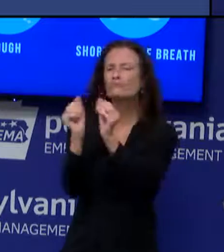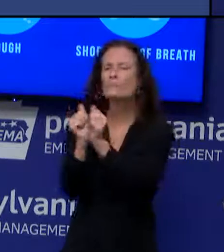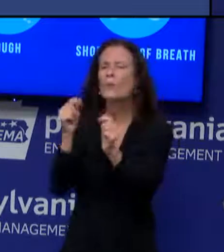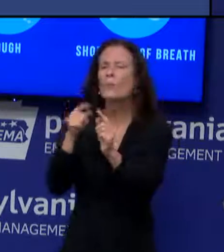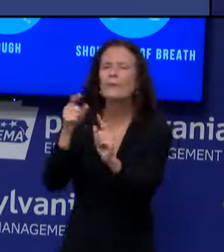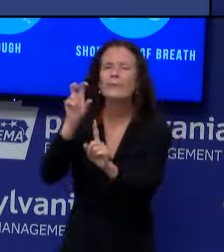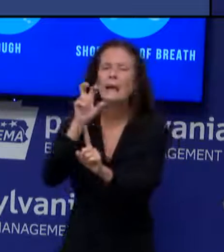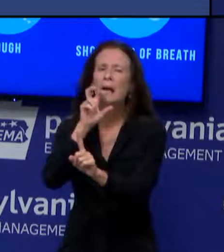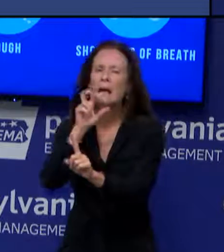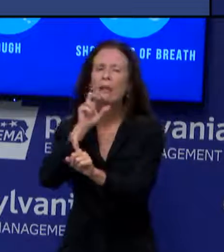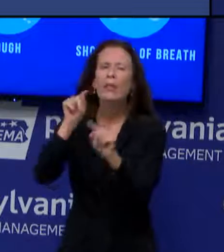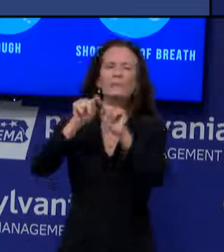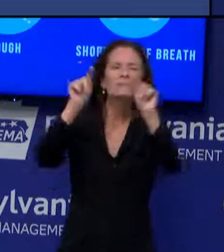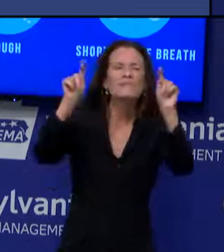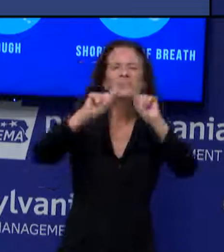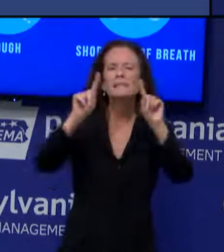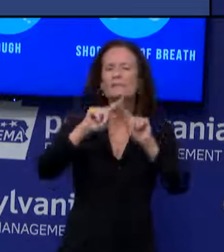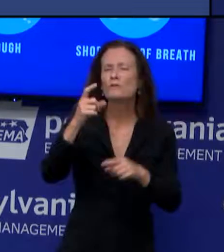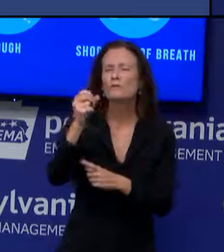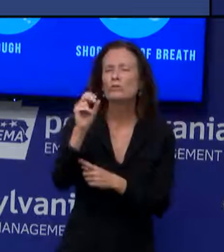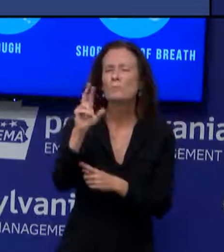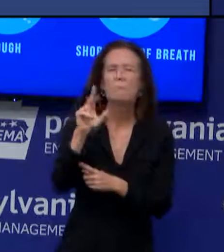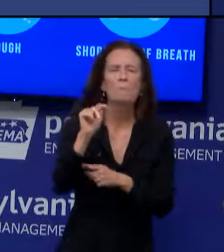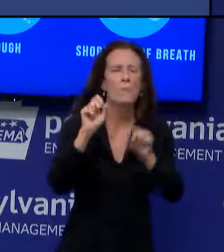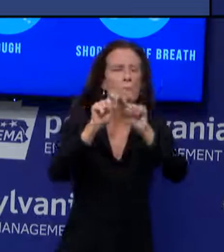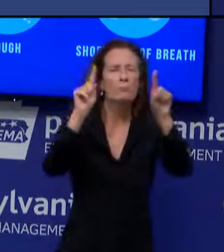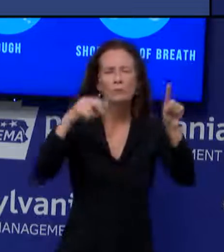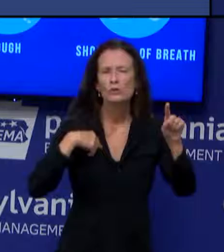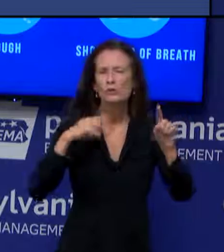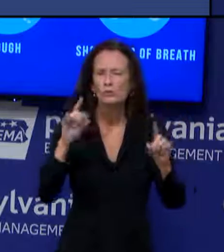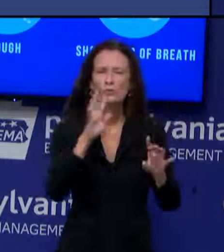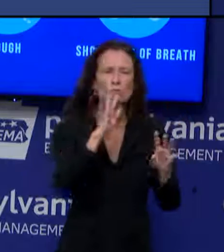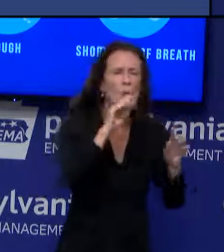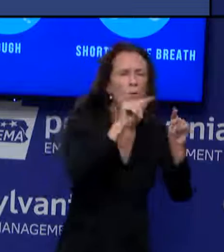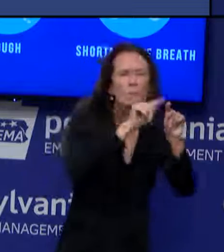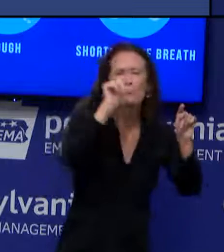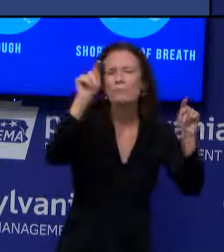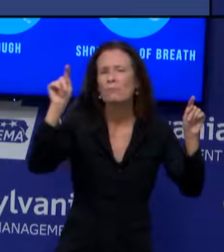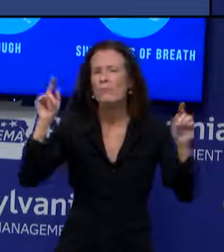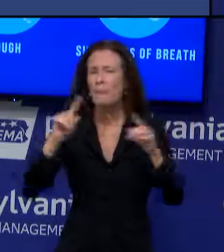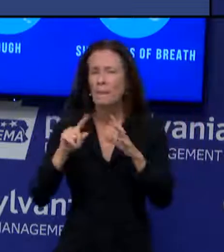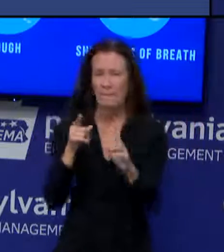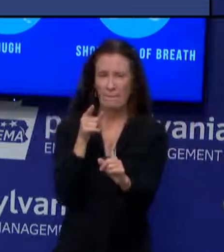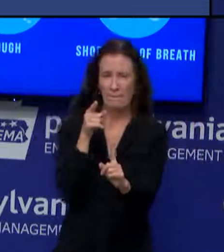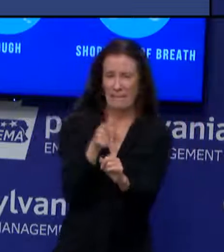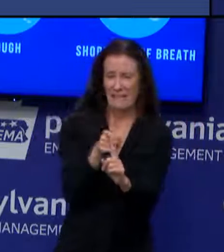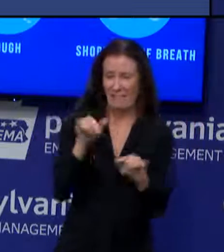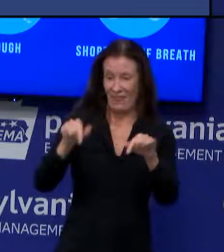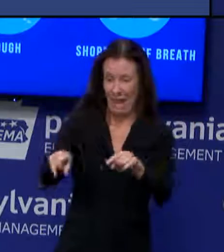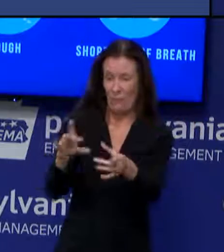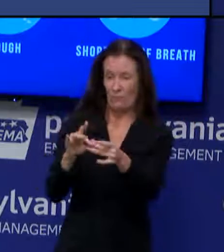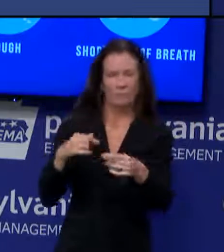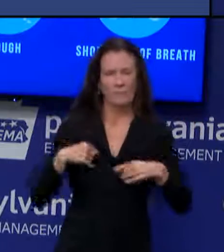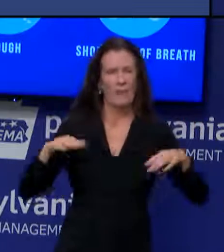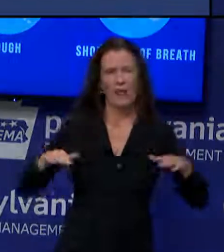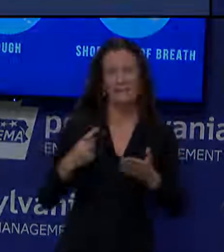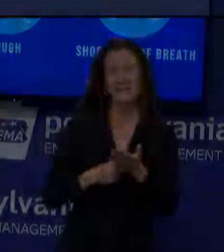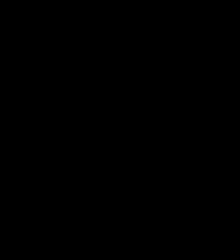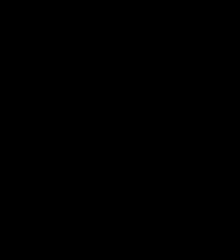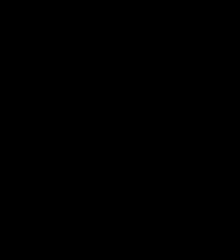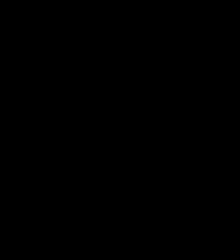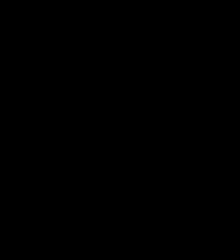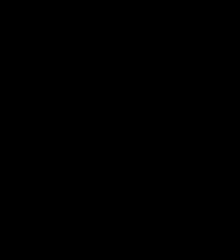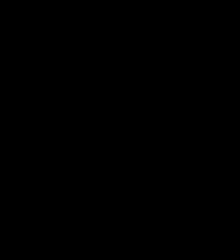had any specific conversations as yet about this specific issue. That's all I got. Thank you very much.